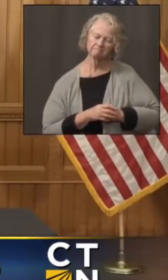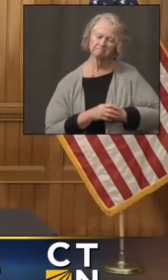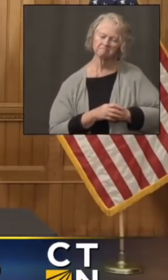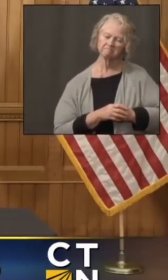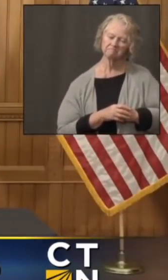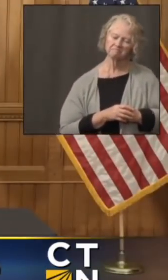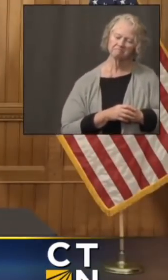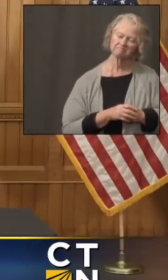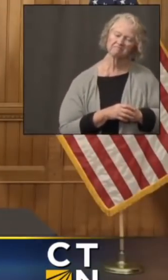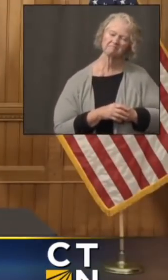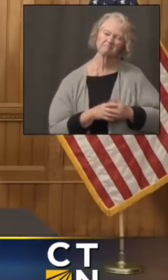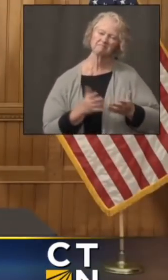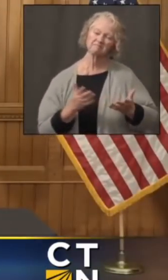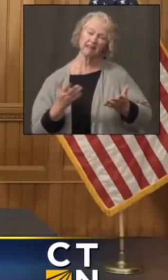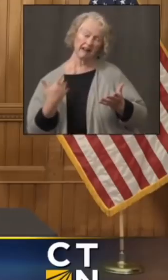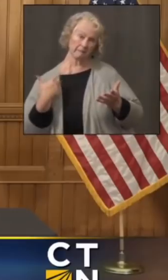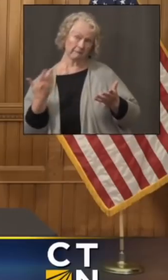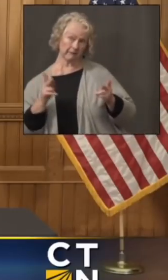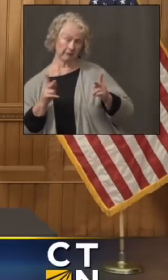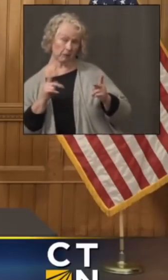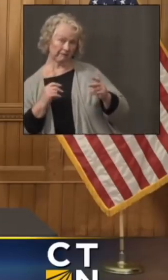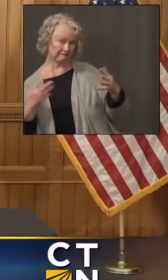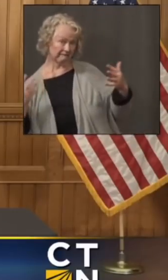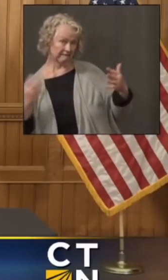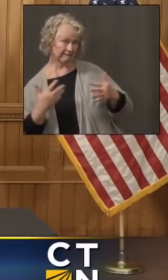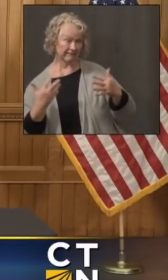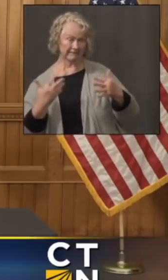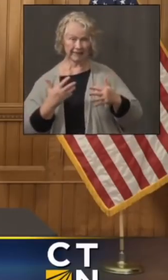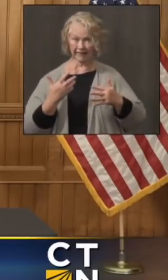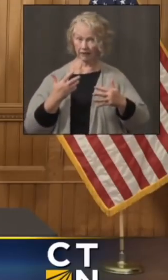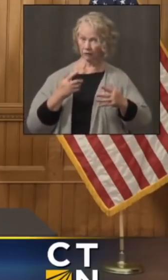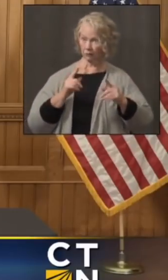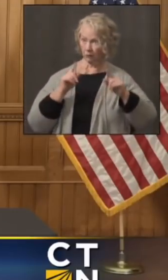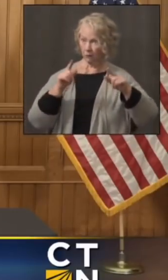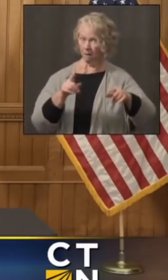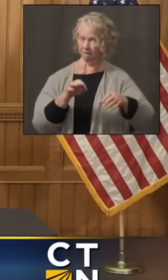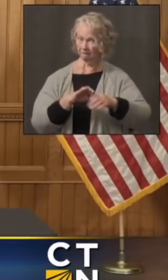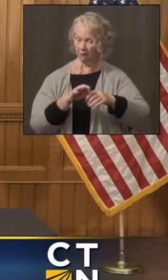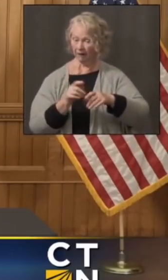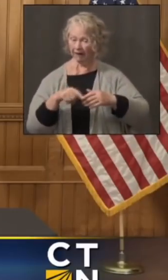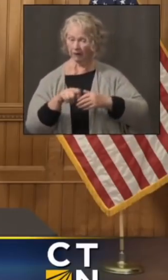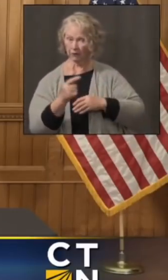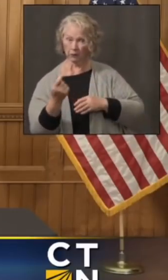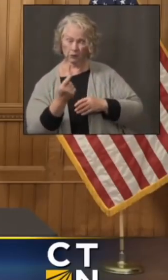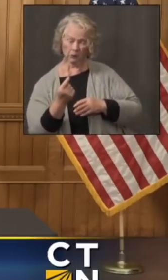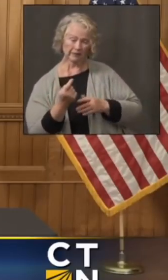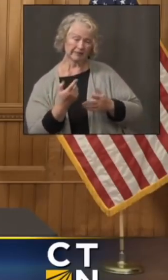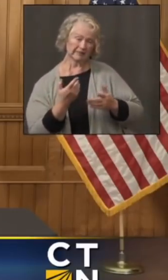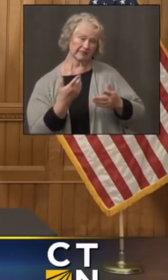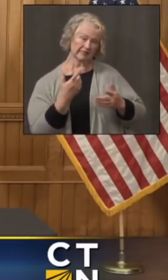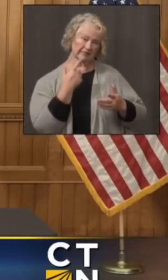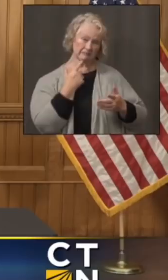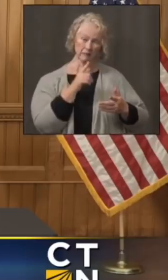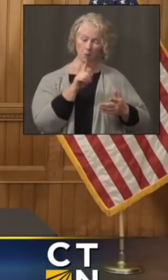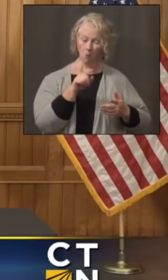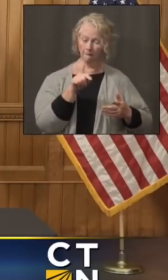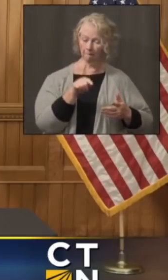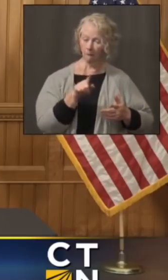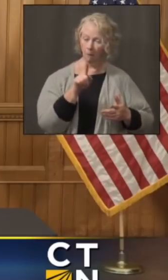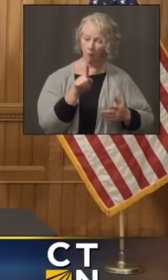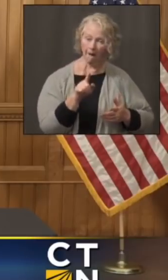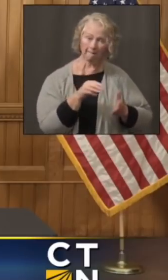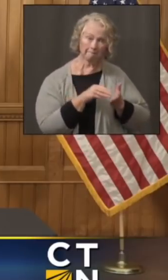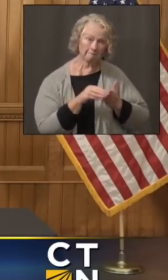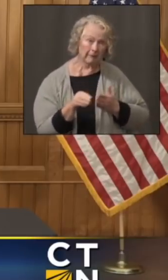to put a little bit more fear in people's minds about voting on Tuesday. As you know, we're looking at about 1.1 million people at the